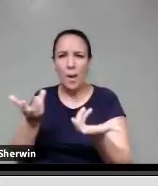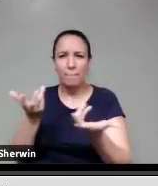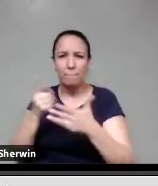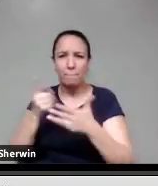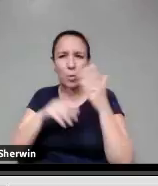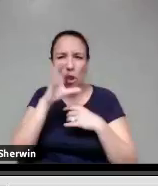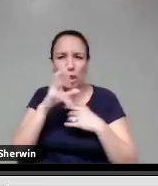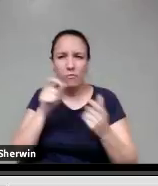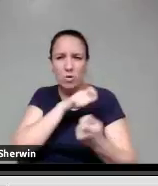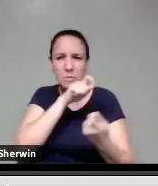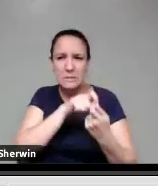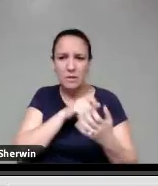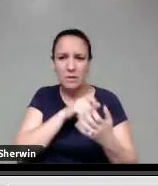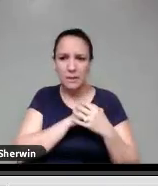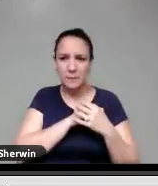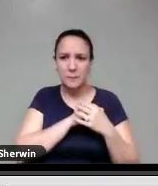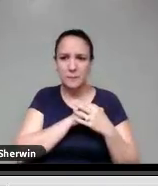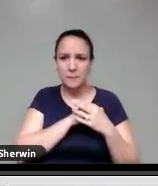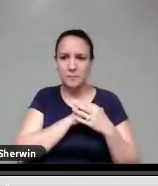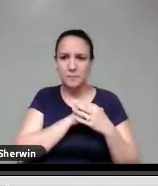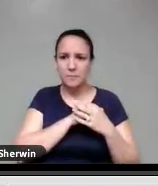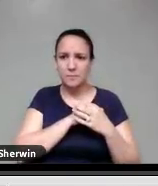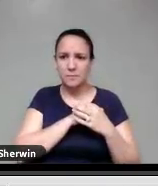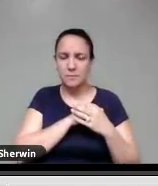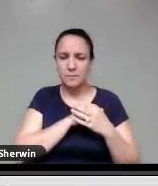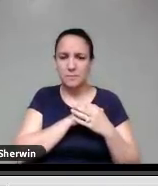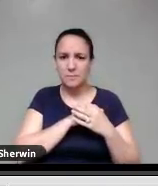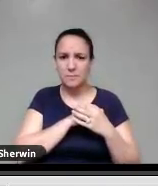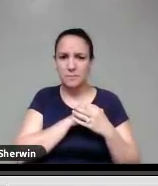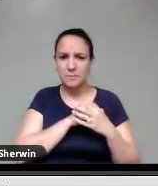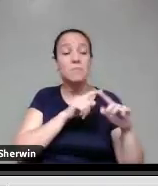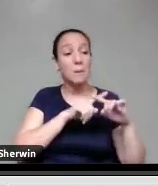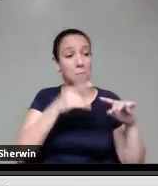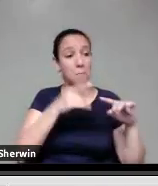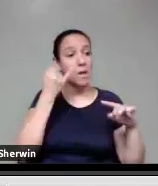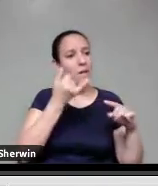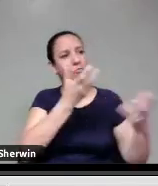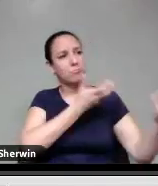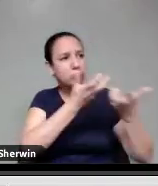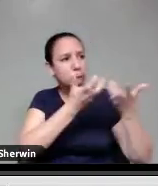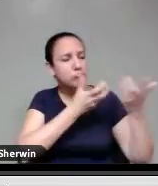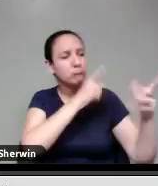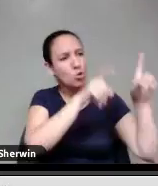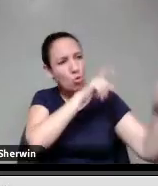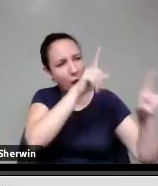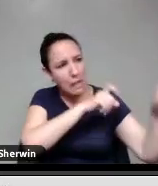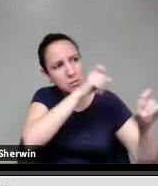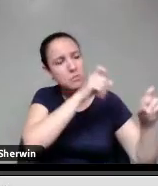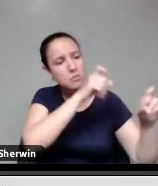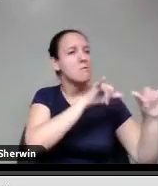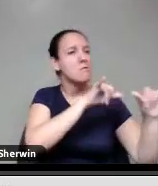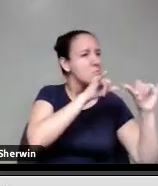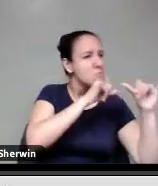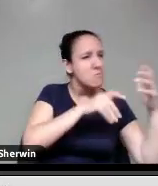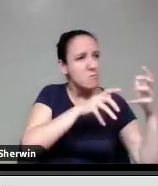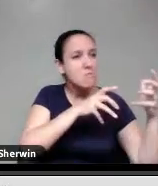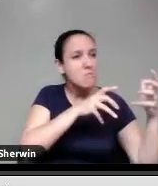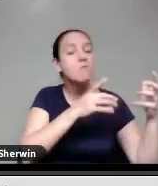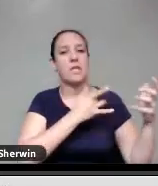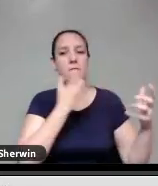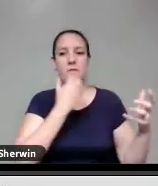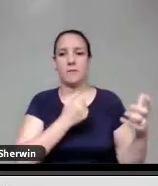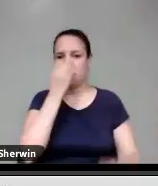and I think most people understand that. But again, they feel valued because you've listened to their thoughts and opinions. Lynn says,